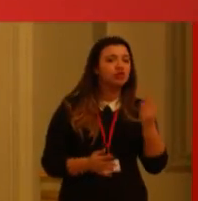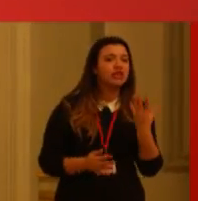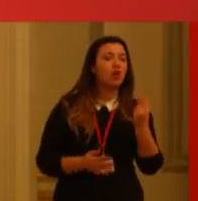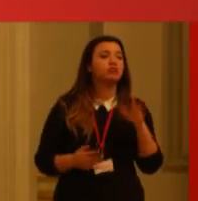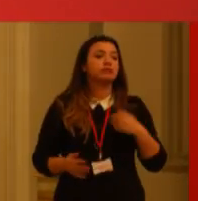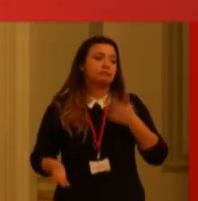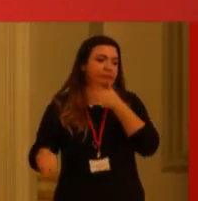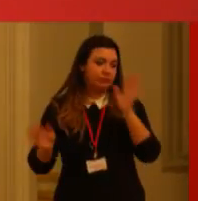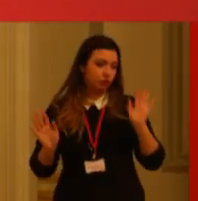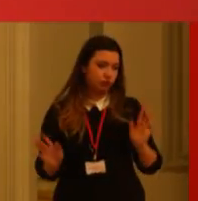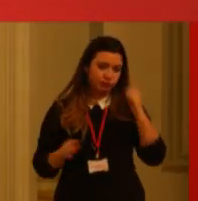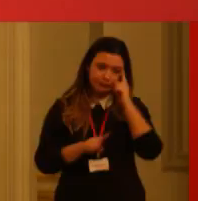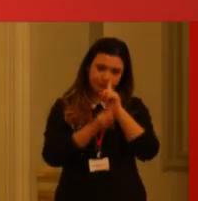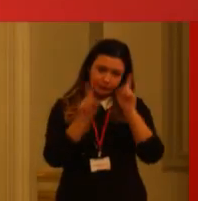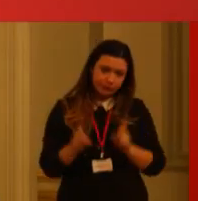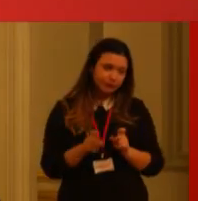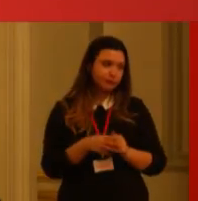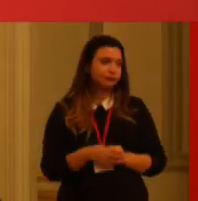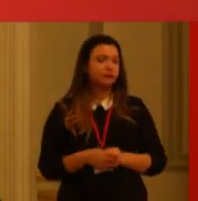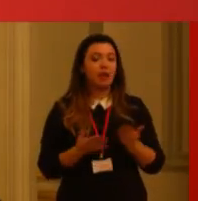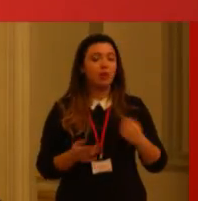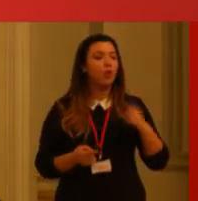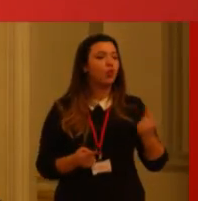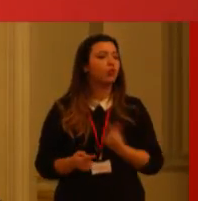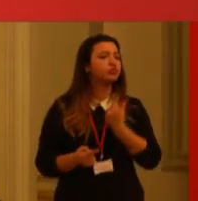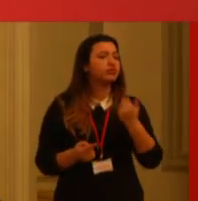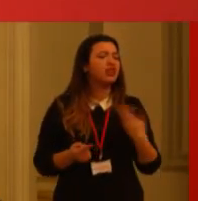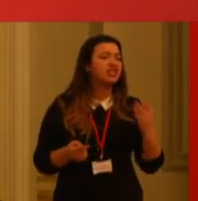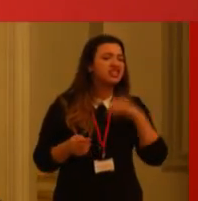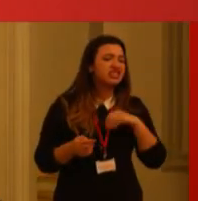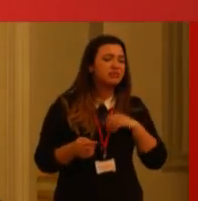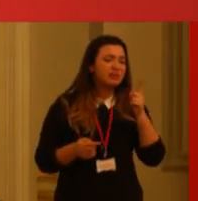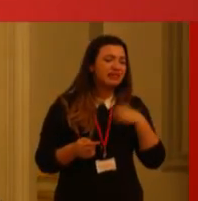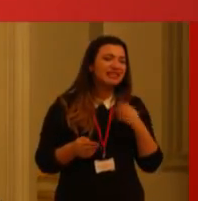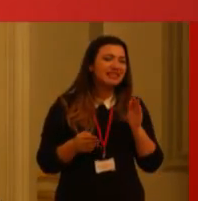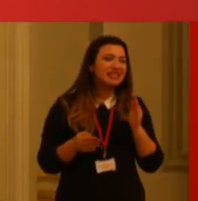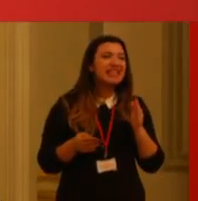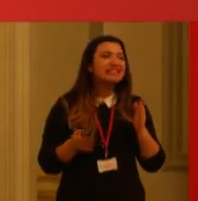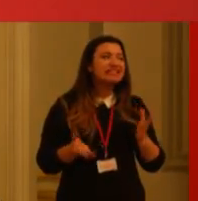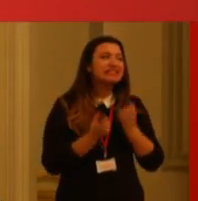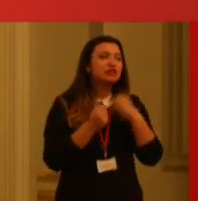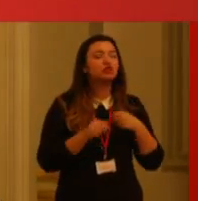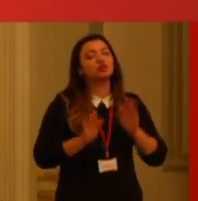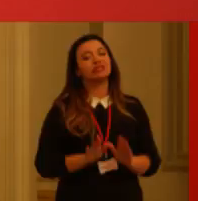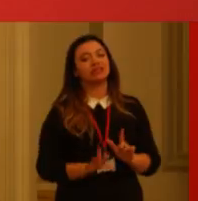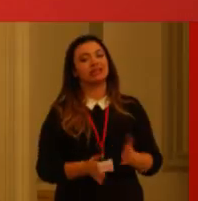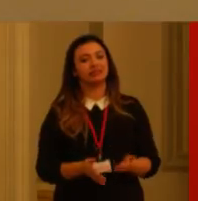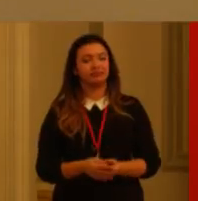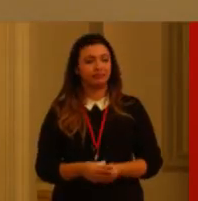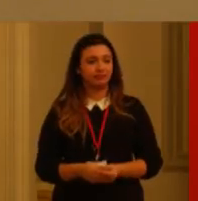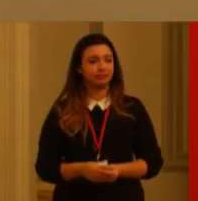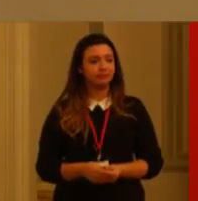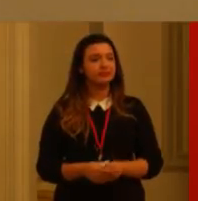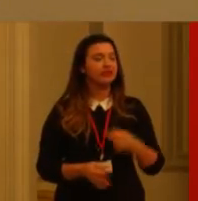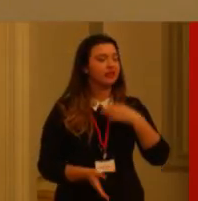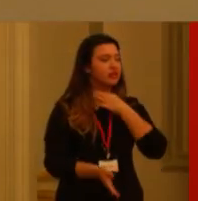I don't know what is possible and what is not possible. That hope, I suppose, should be preserved and